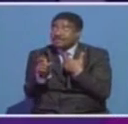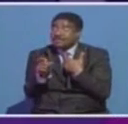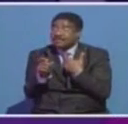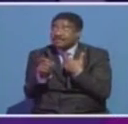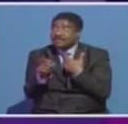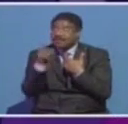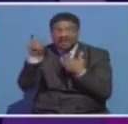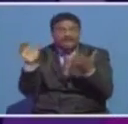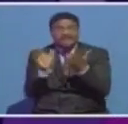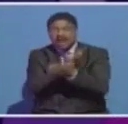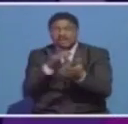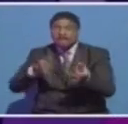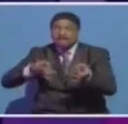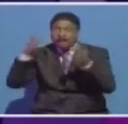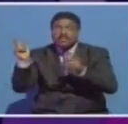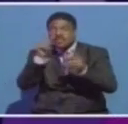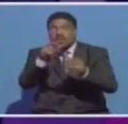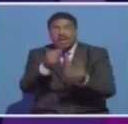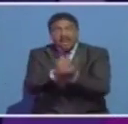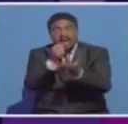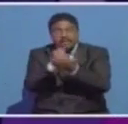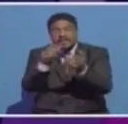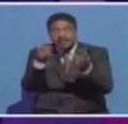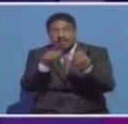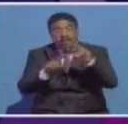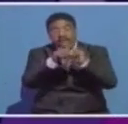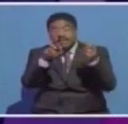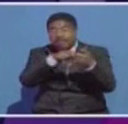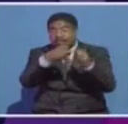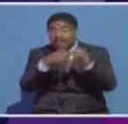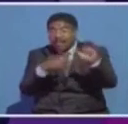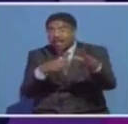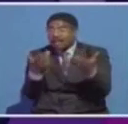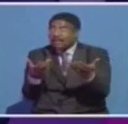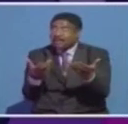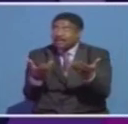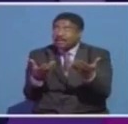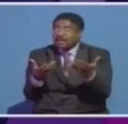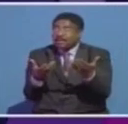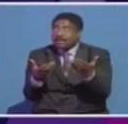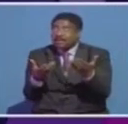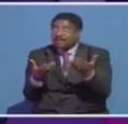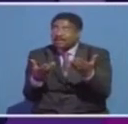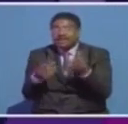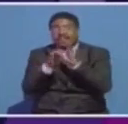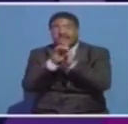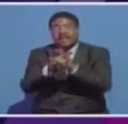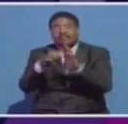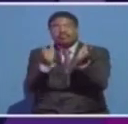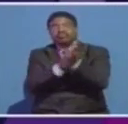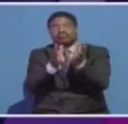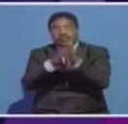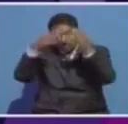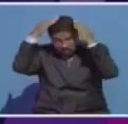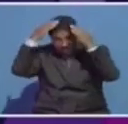with lightning speed to some disasters, maybe schools which have their roofs blown off. But we've seen